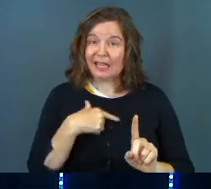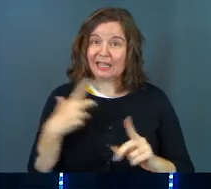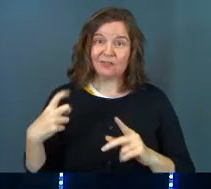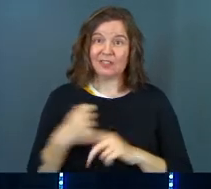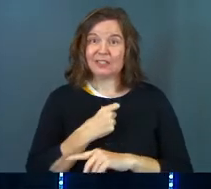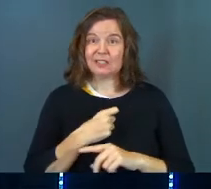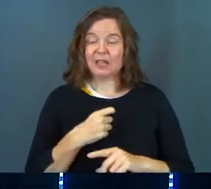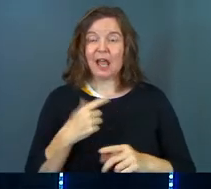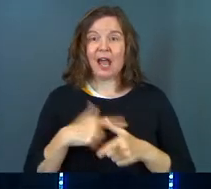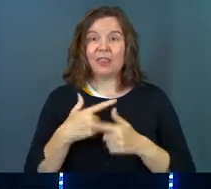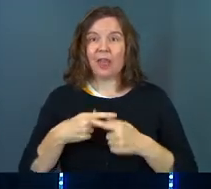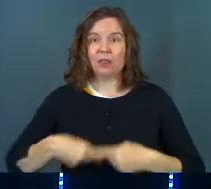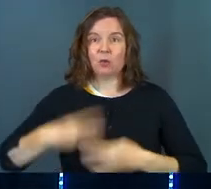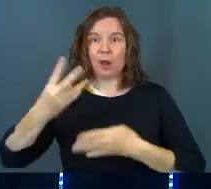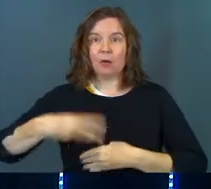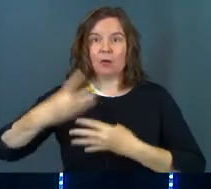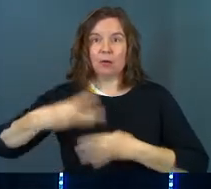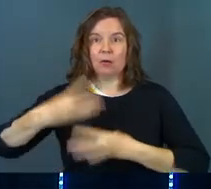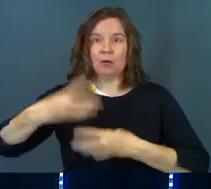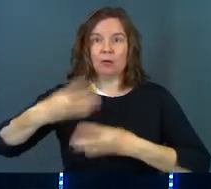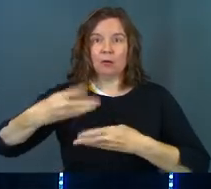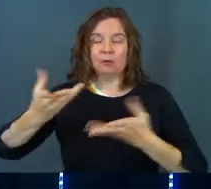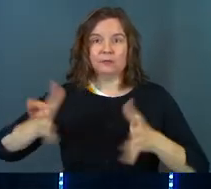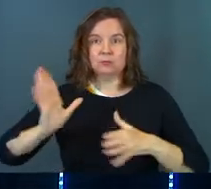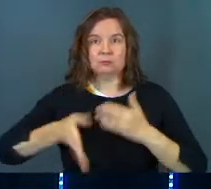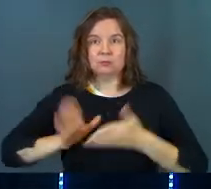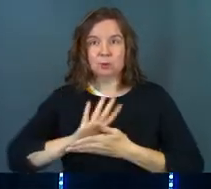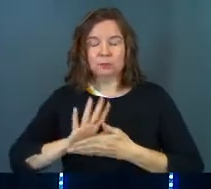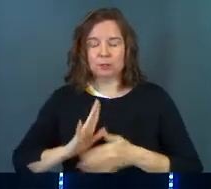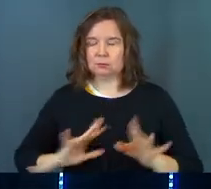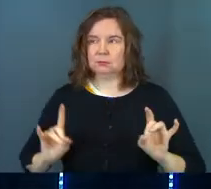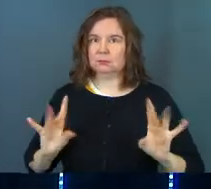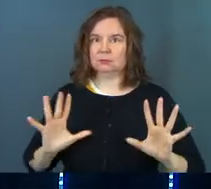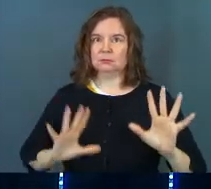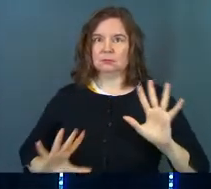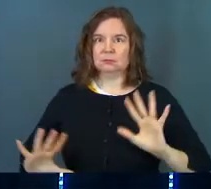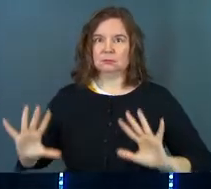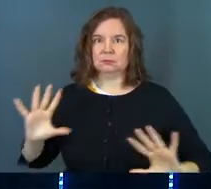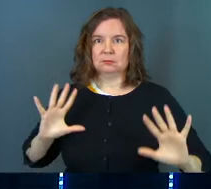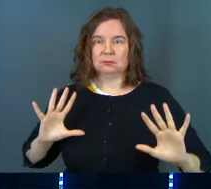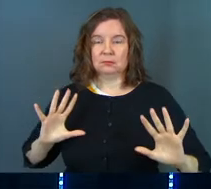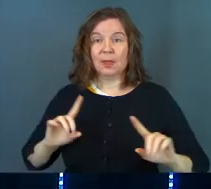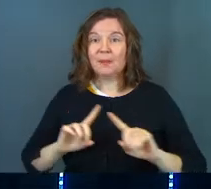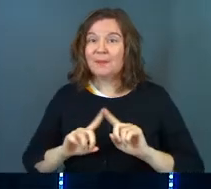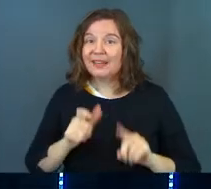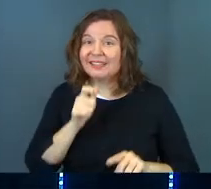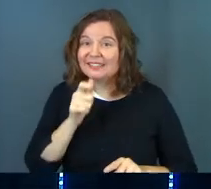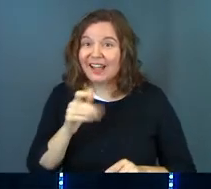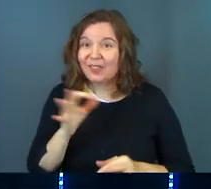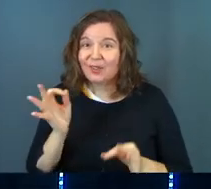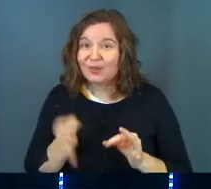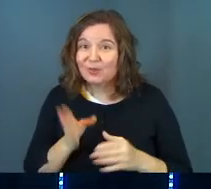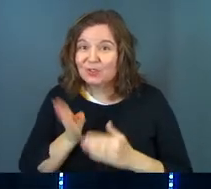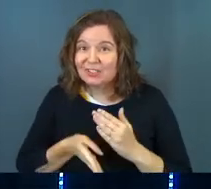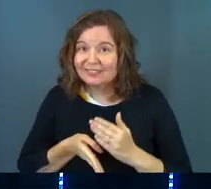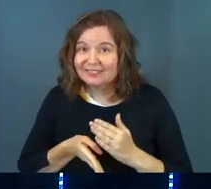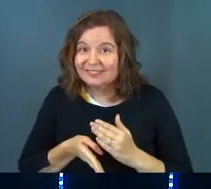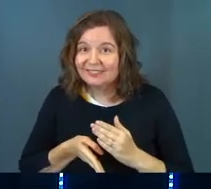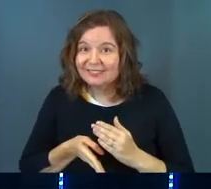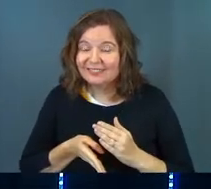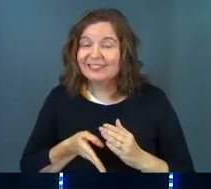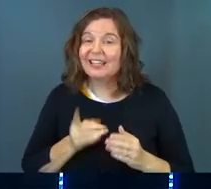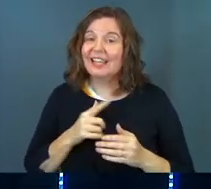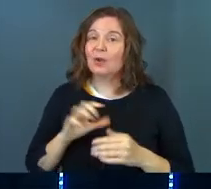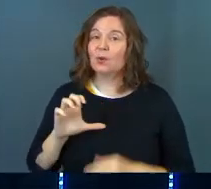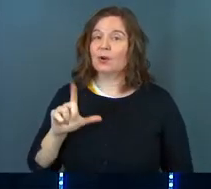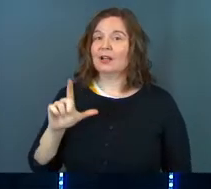he's victorious, and the credits roll. It's terrible. But it's not the conclusion.